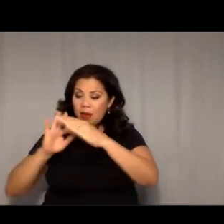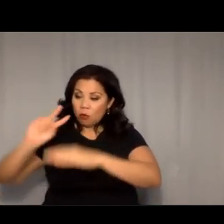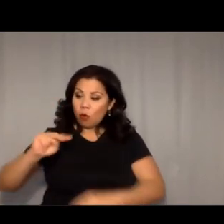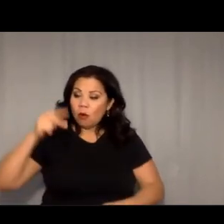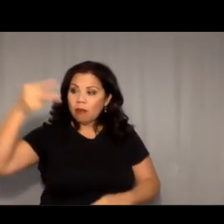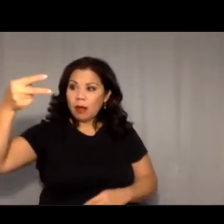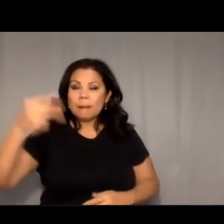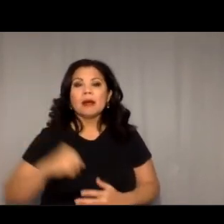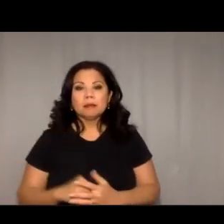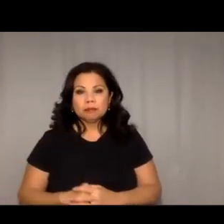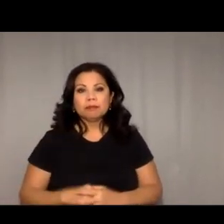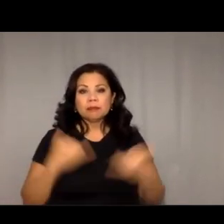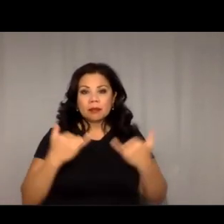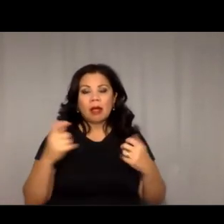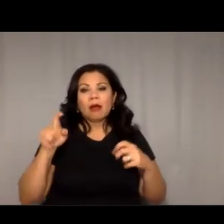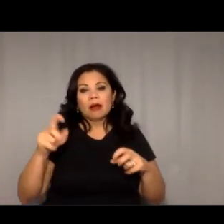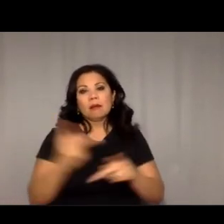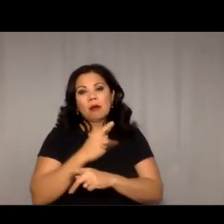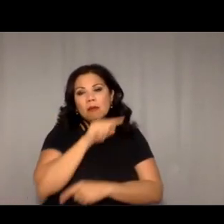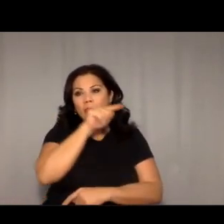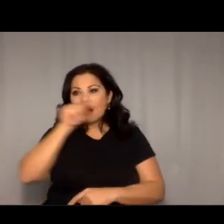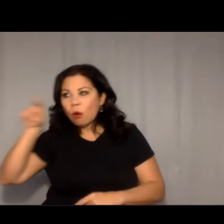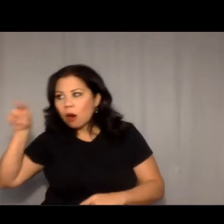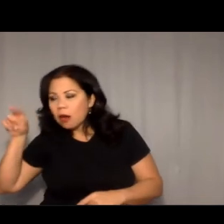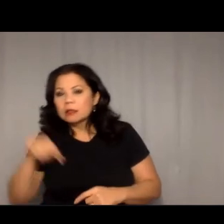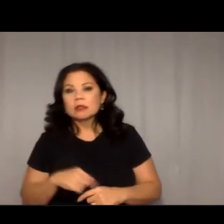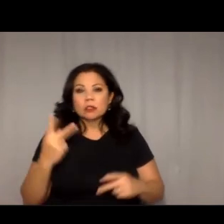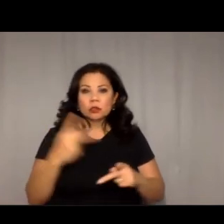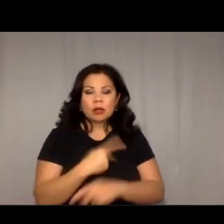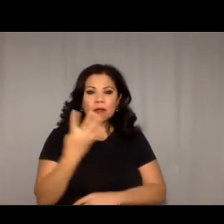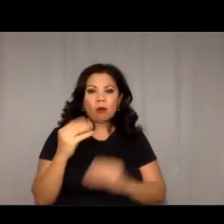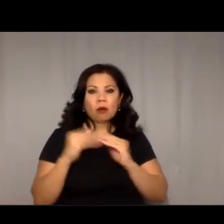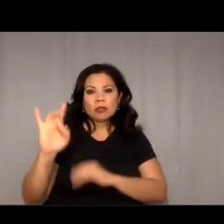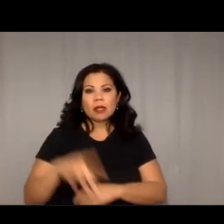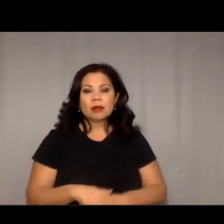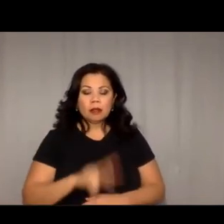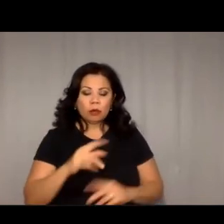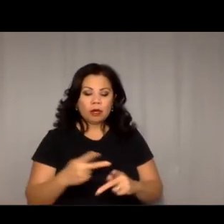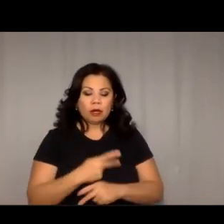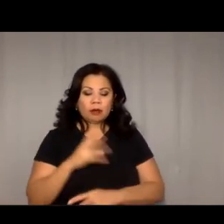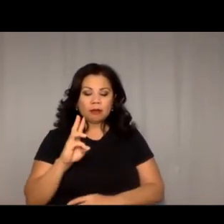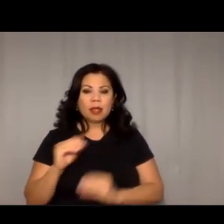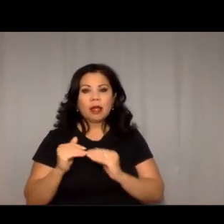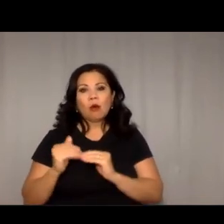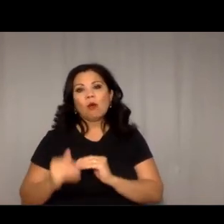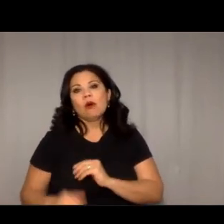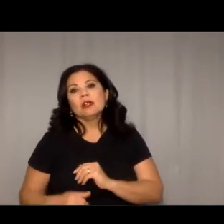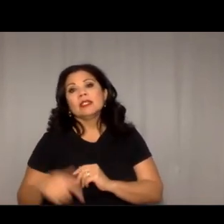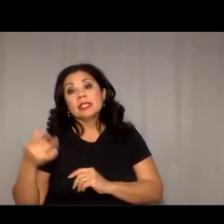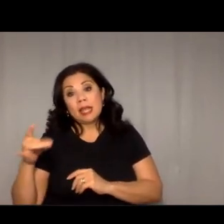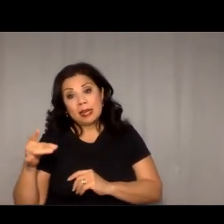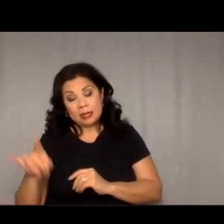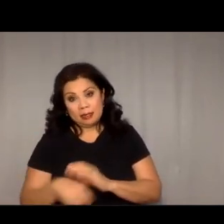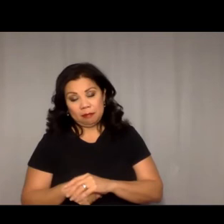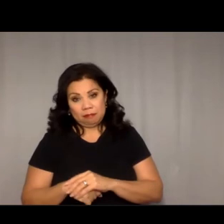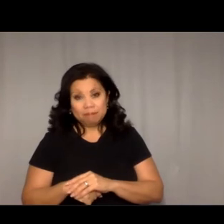Okay, now I need to multiply across. 2 times 4 is 8, 3 times 6 is